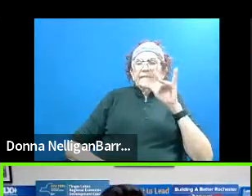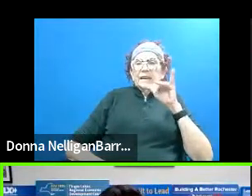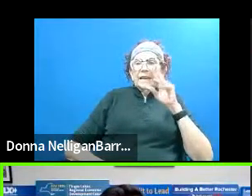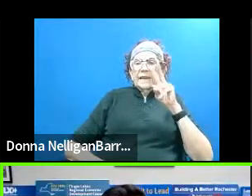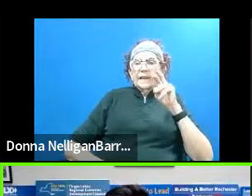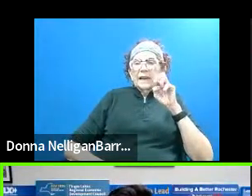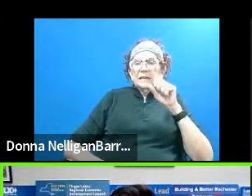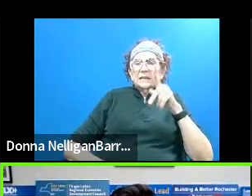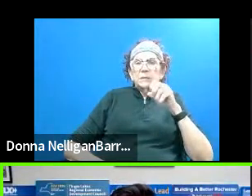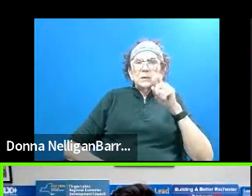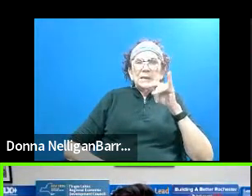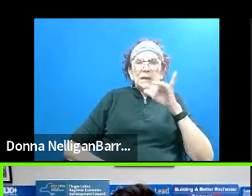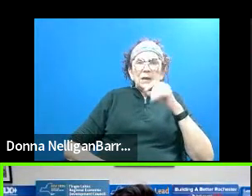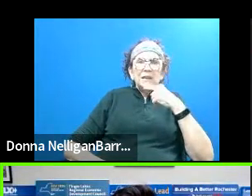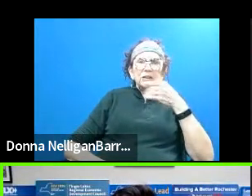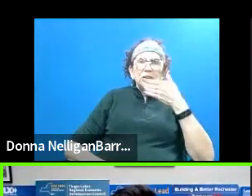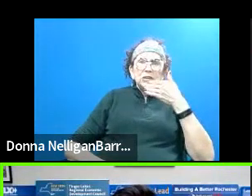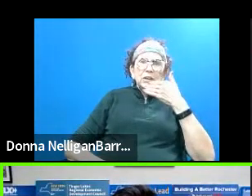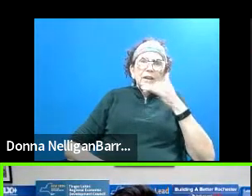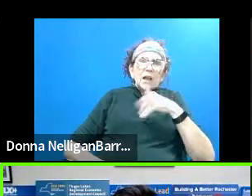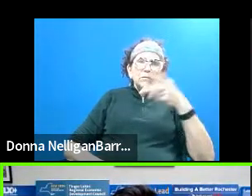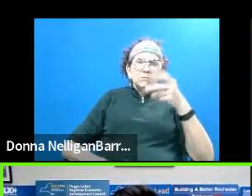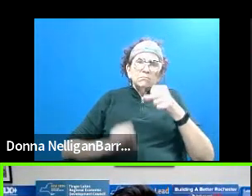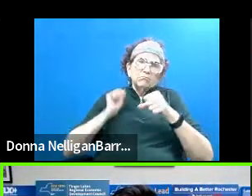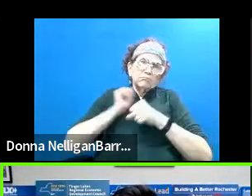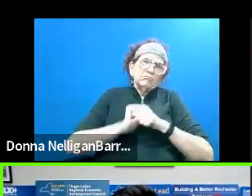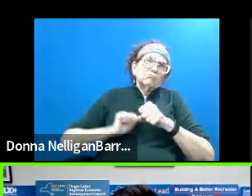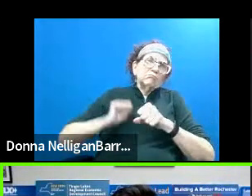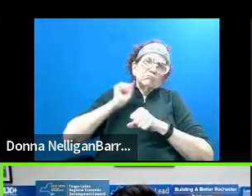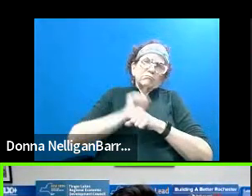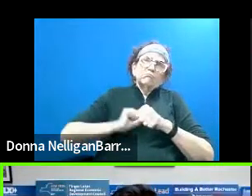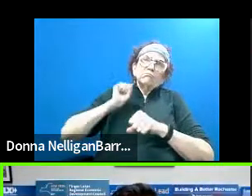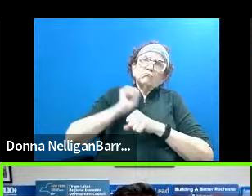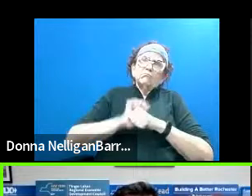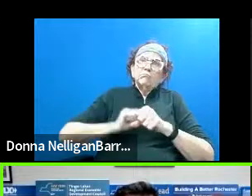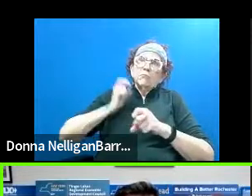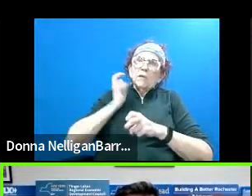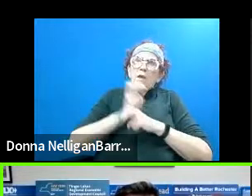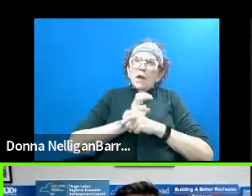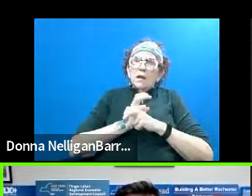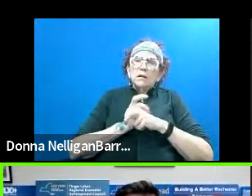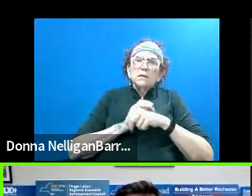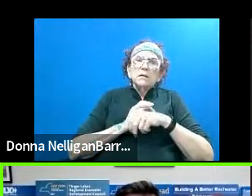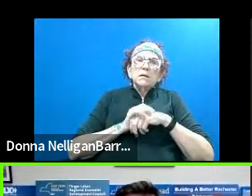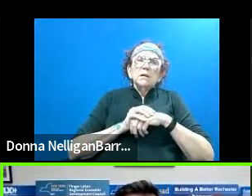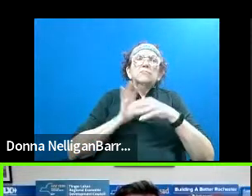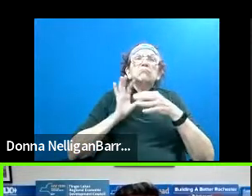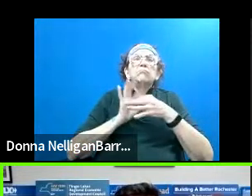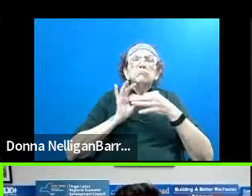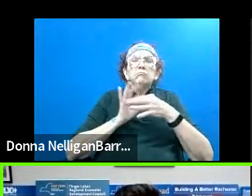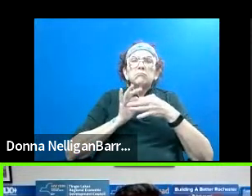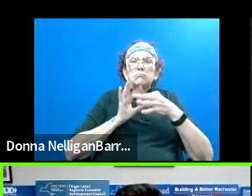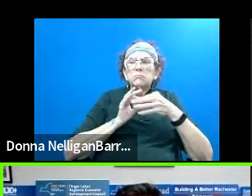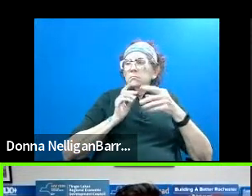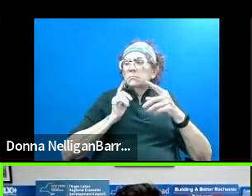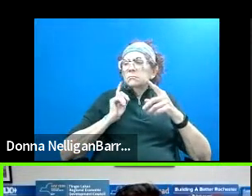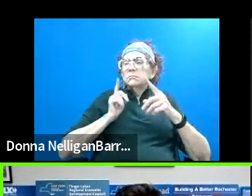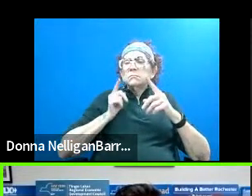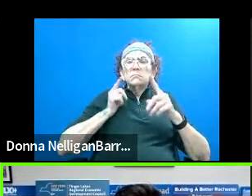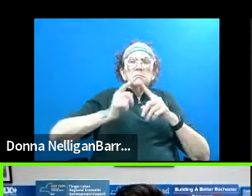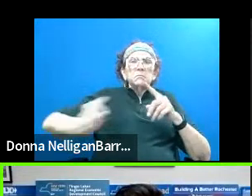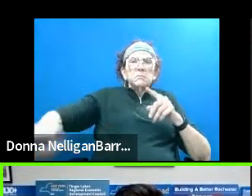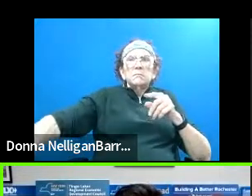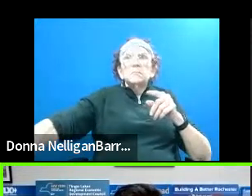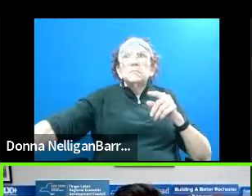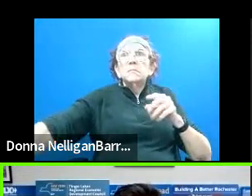Thank the mayor-elect for his comments. I just want to make a few additional points. And one is that this is exciting that we're finally getting to a